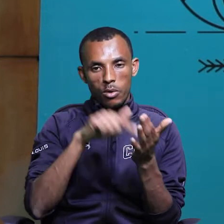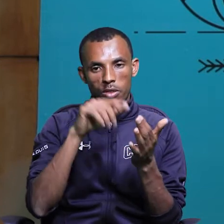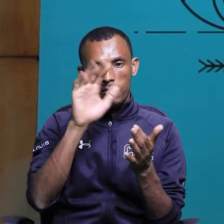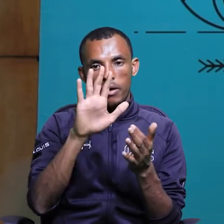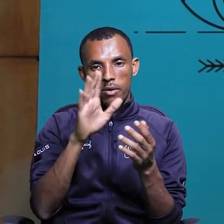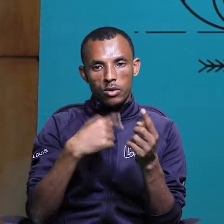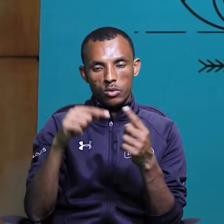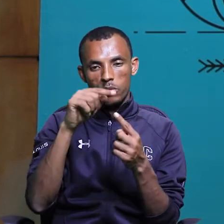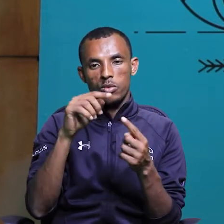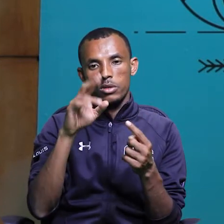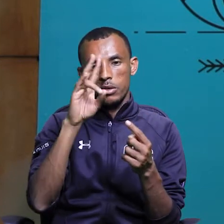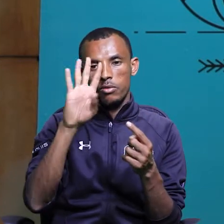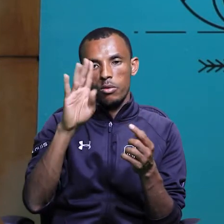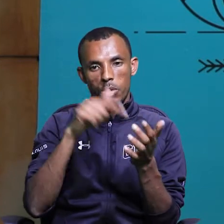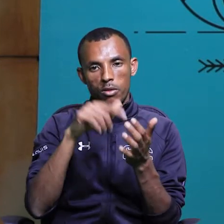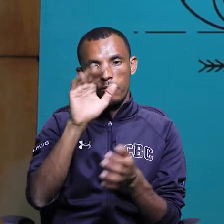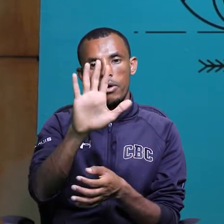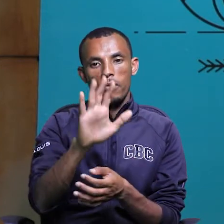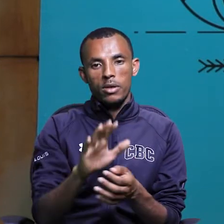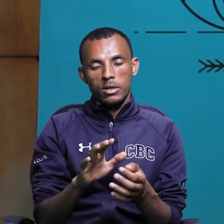to 74.5.